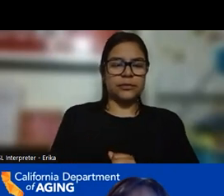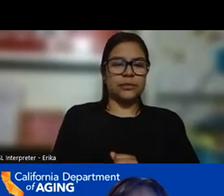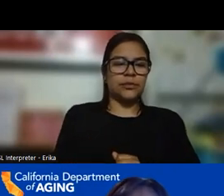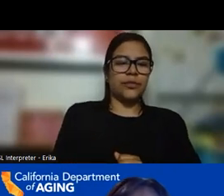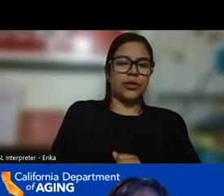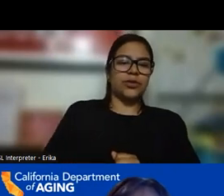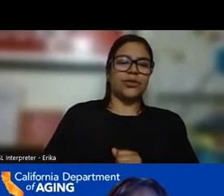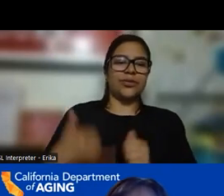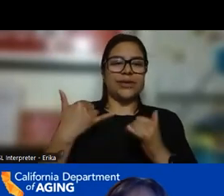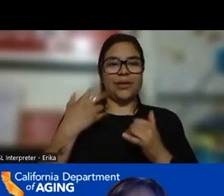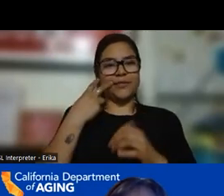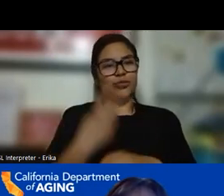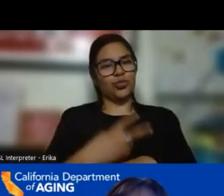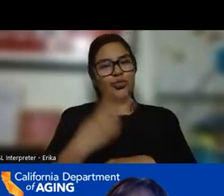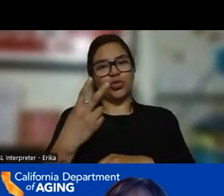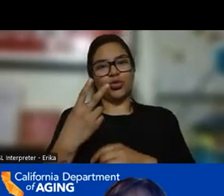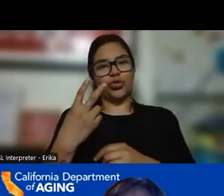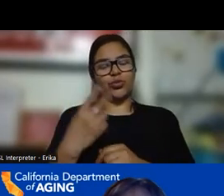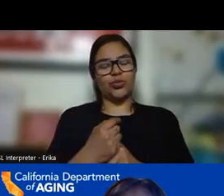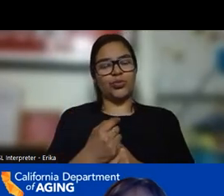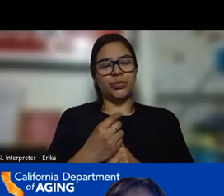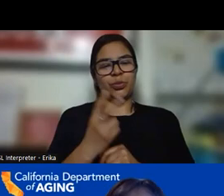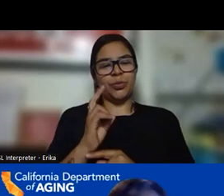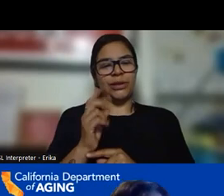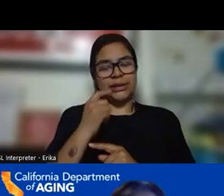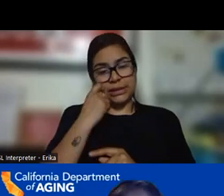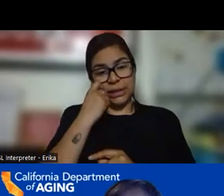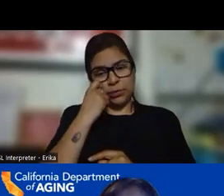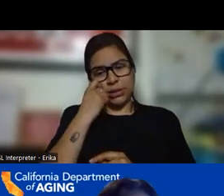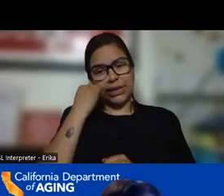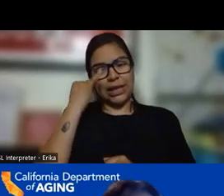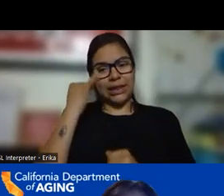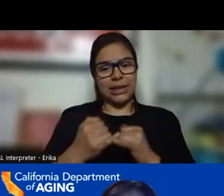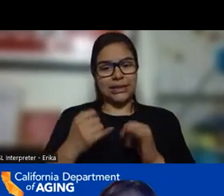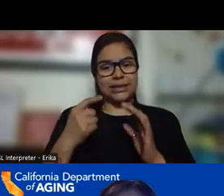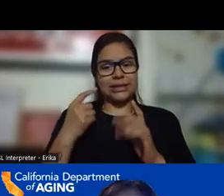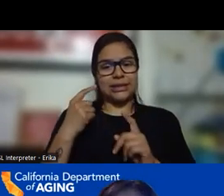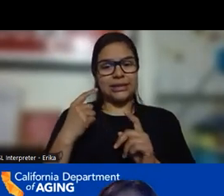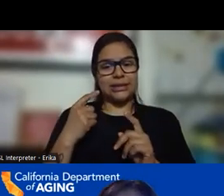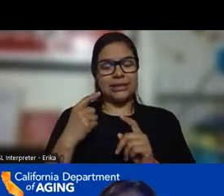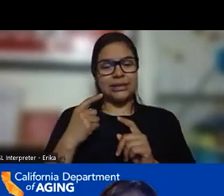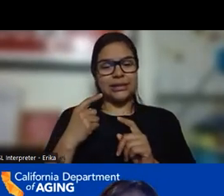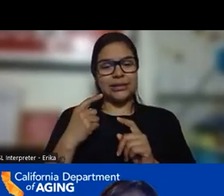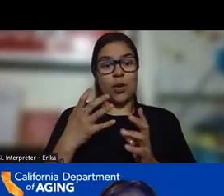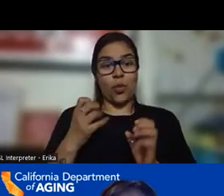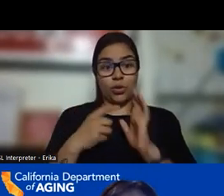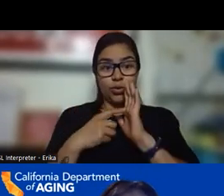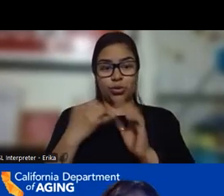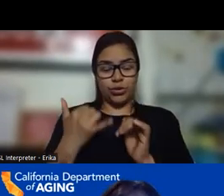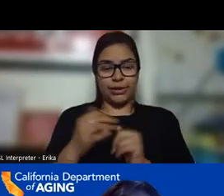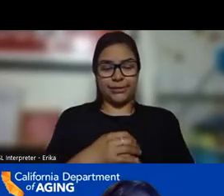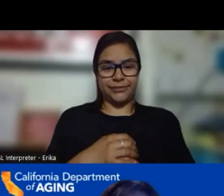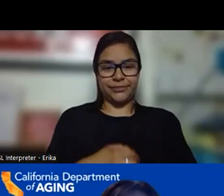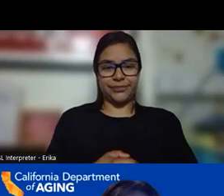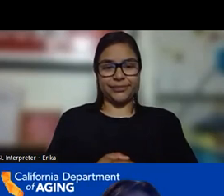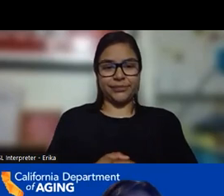more minutes left, I'm going to skip over my last slide because there's one key thing that I really do want to hone in and talk about today, and then